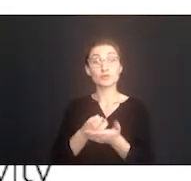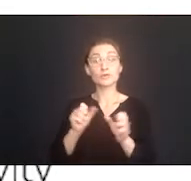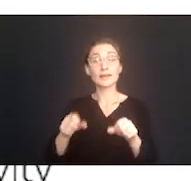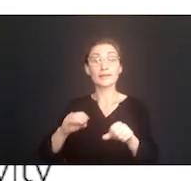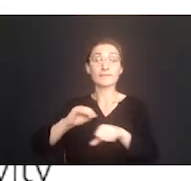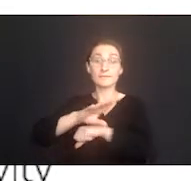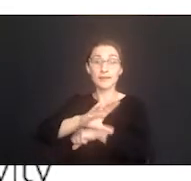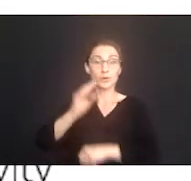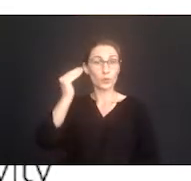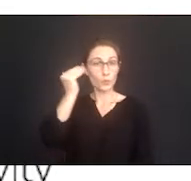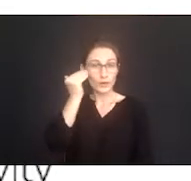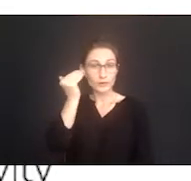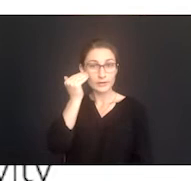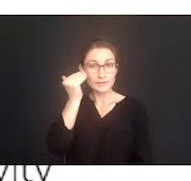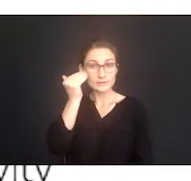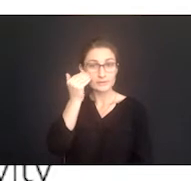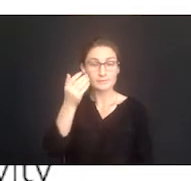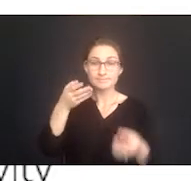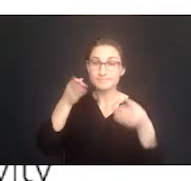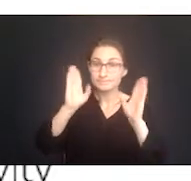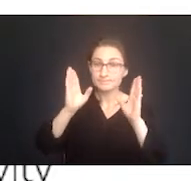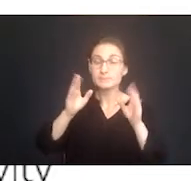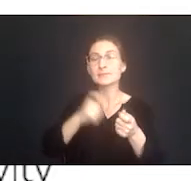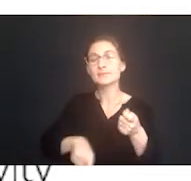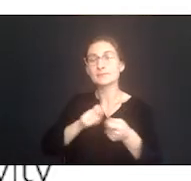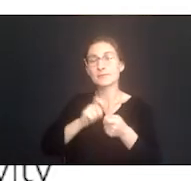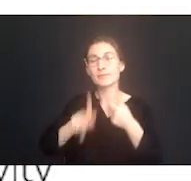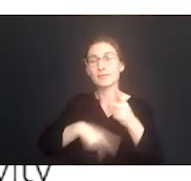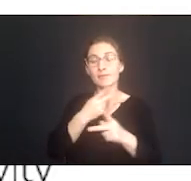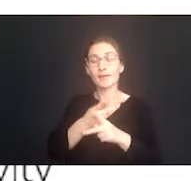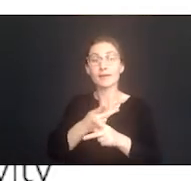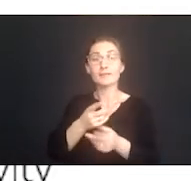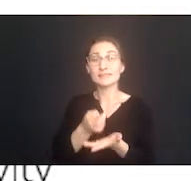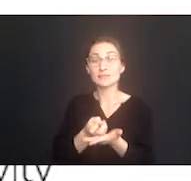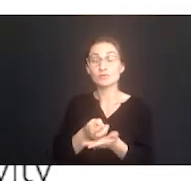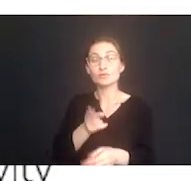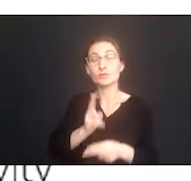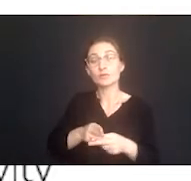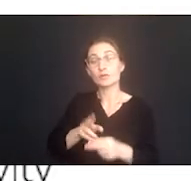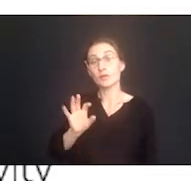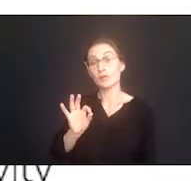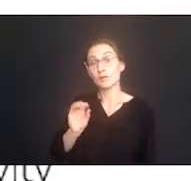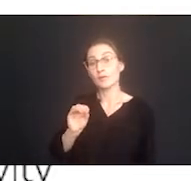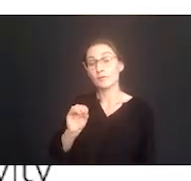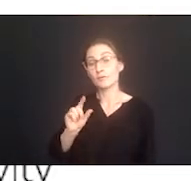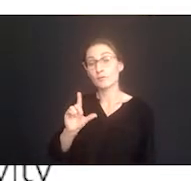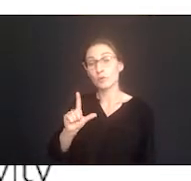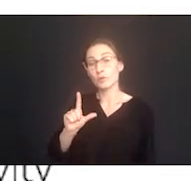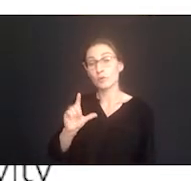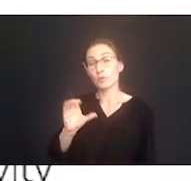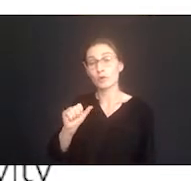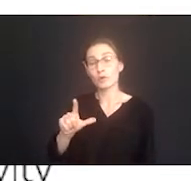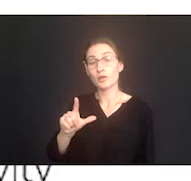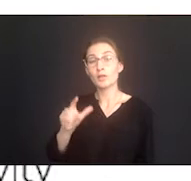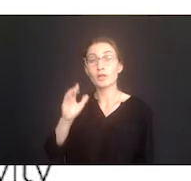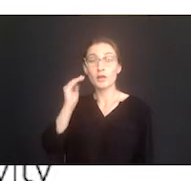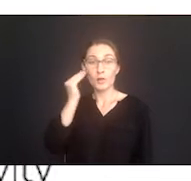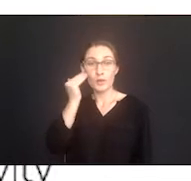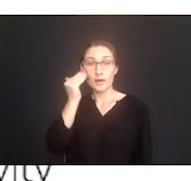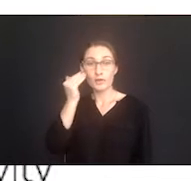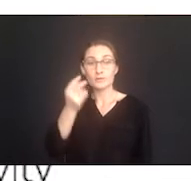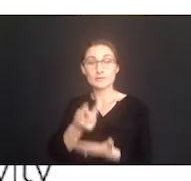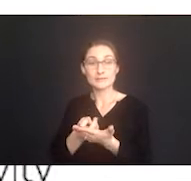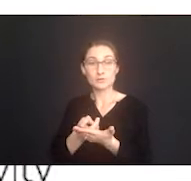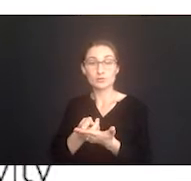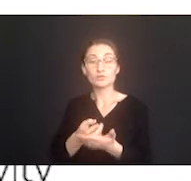their awareness. So there's a specific type of seizure that we'll talk about called a focal impaired awareness seizure. For this type of seizure, as the